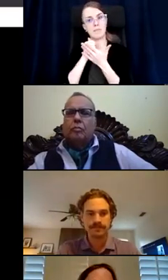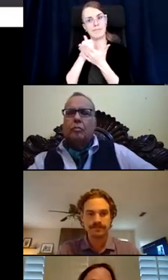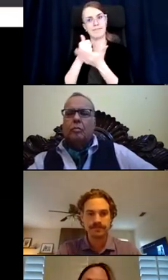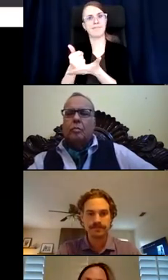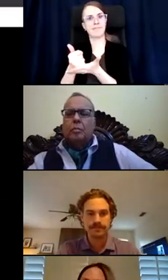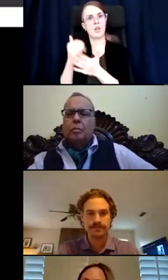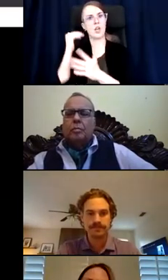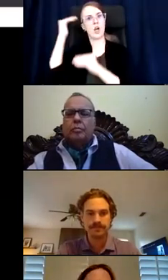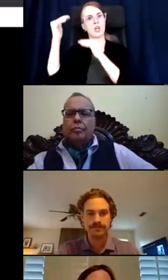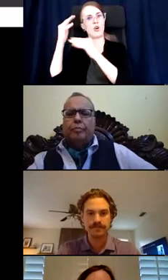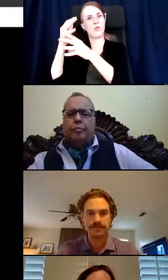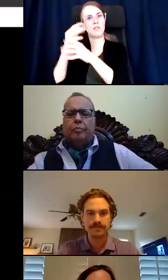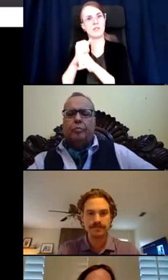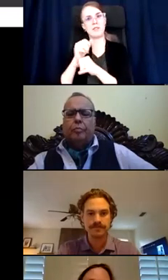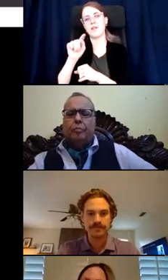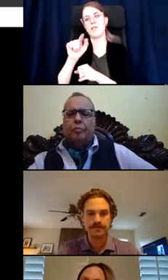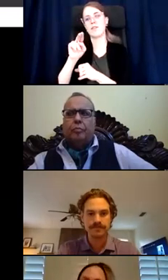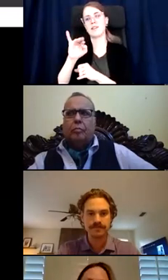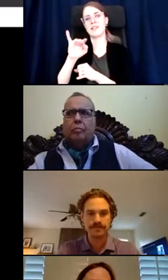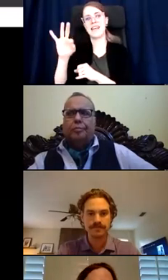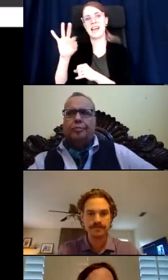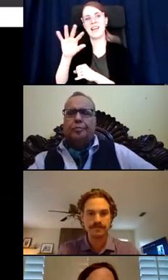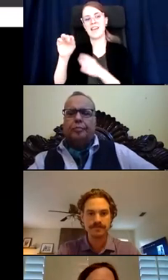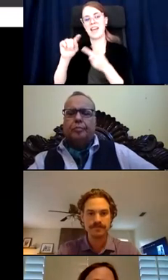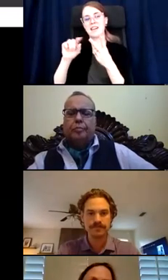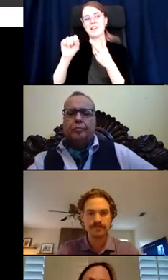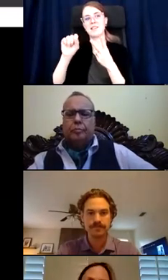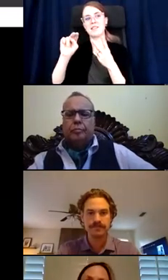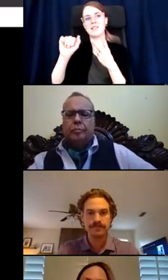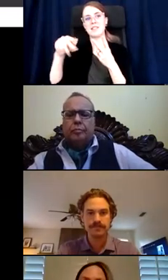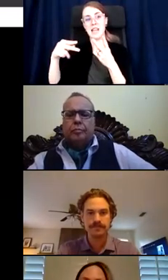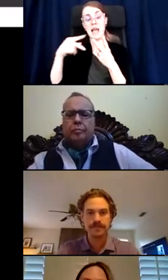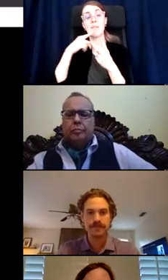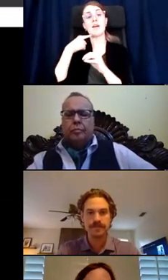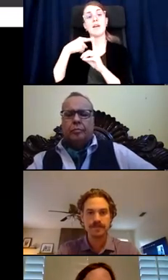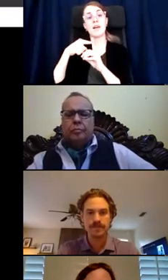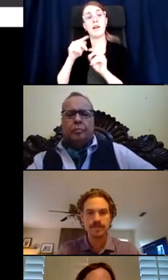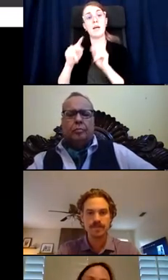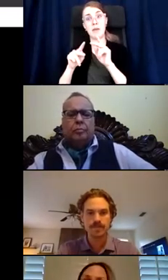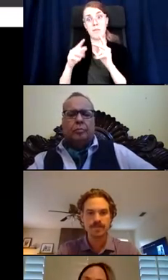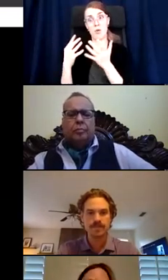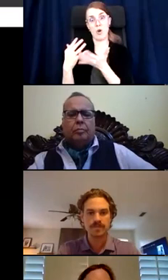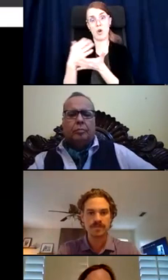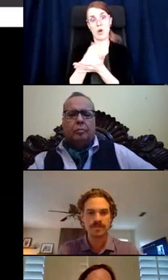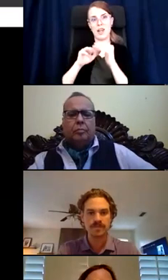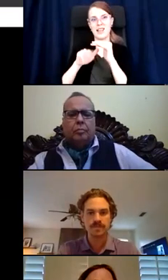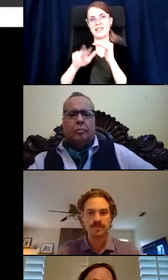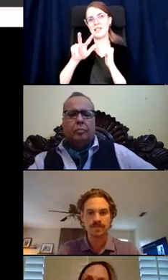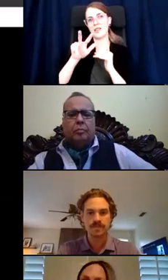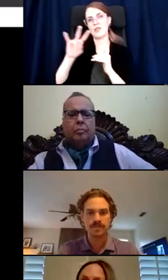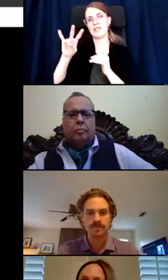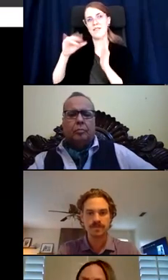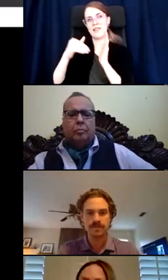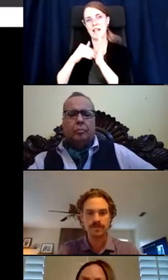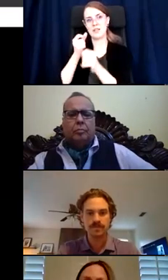of TANF and SNAP benefits and individuals earning less than $37,000 annually with